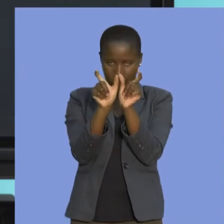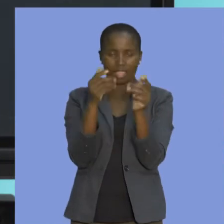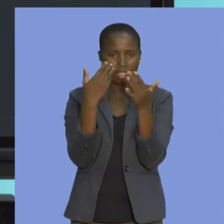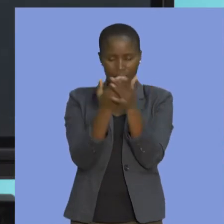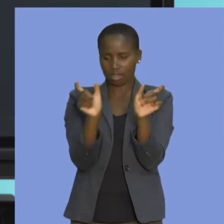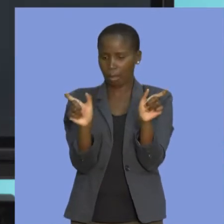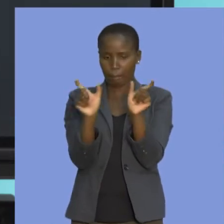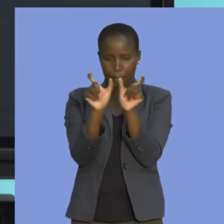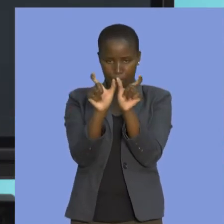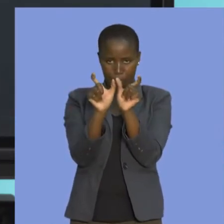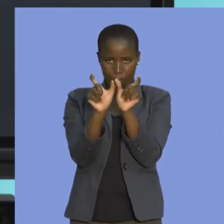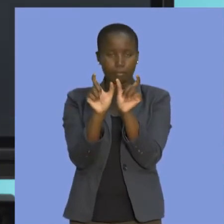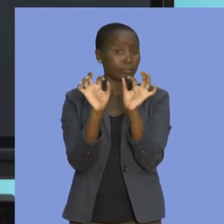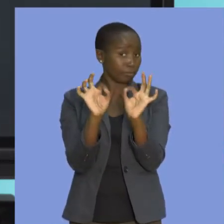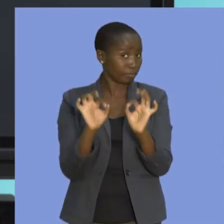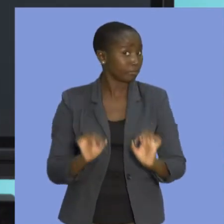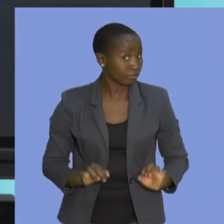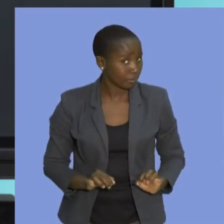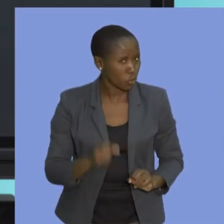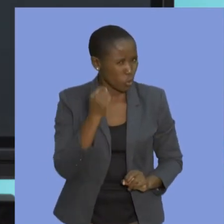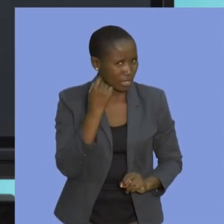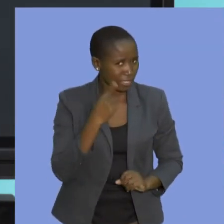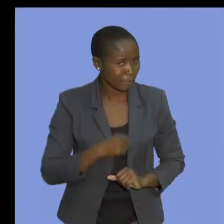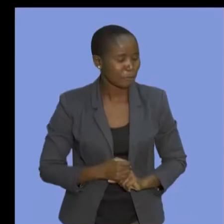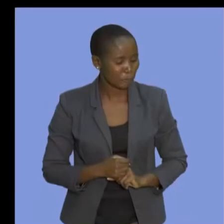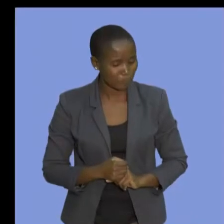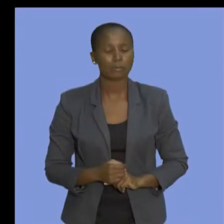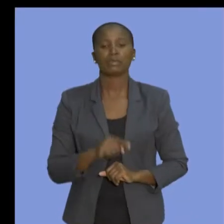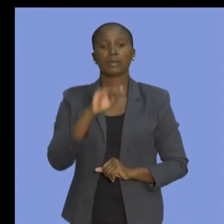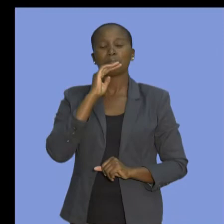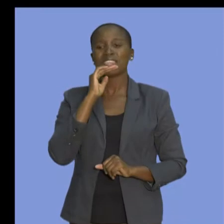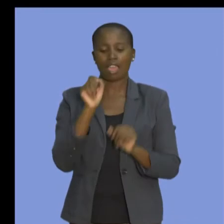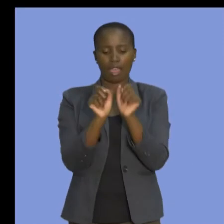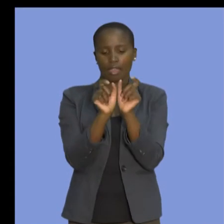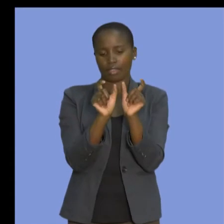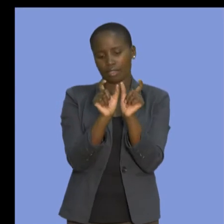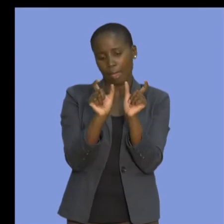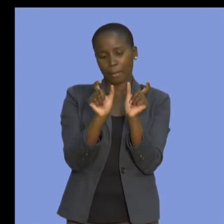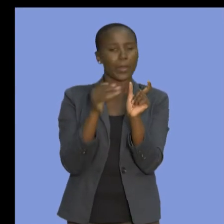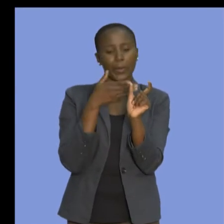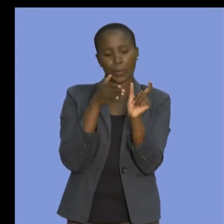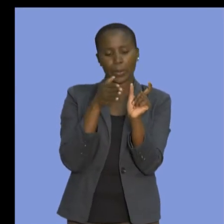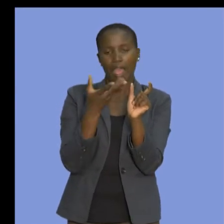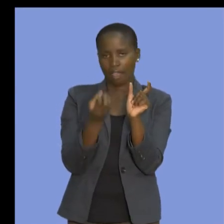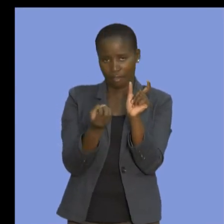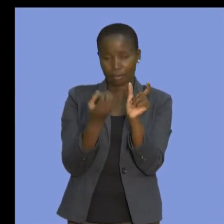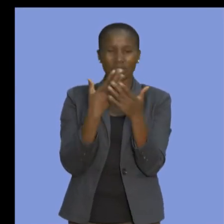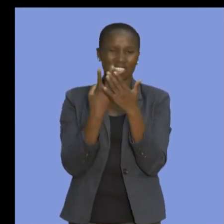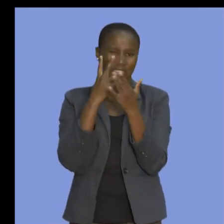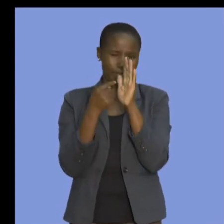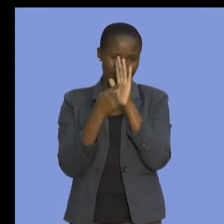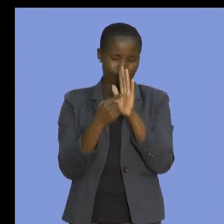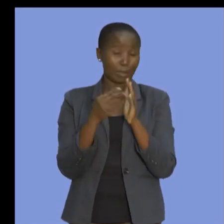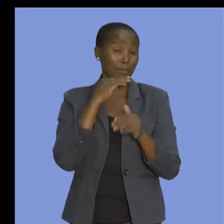one another. Okay, are we all together? There are no gaps. Let's see, what do I mean? Example of